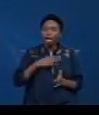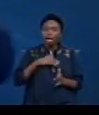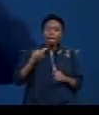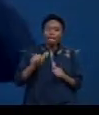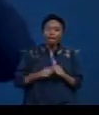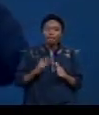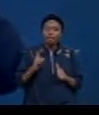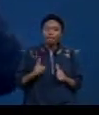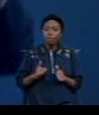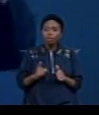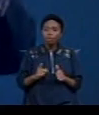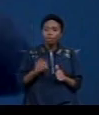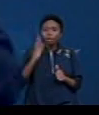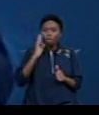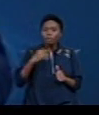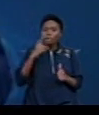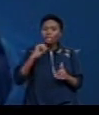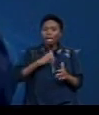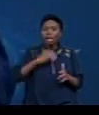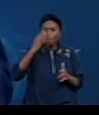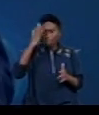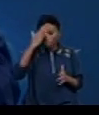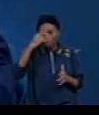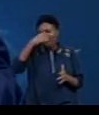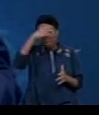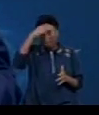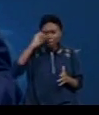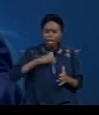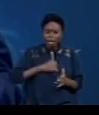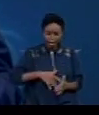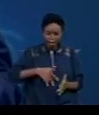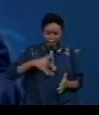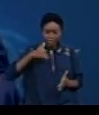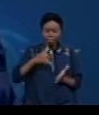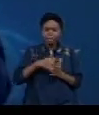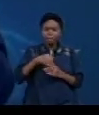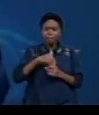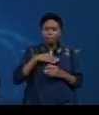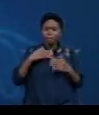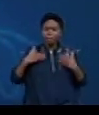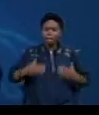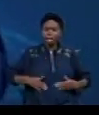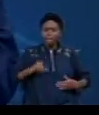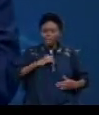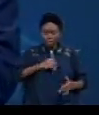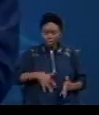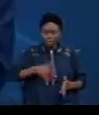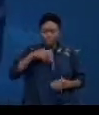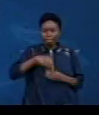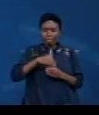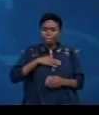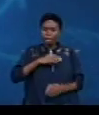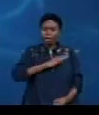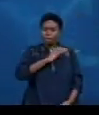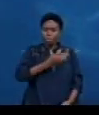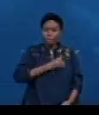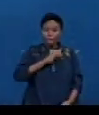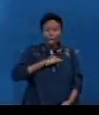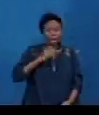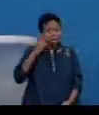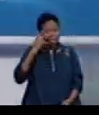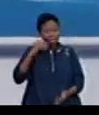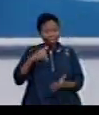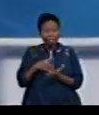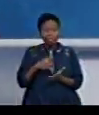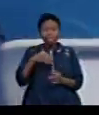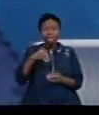will say, I know, because I feel it in my body. I sense it in my soul. I see it